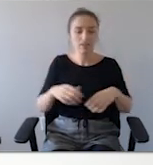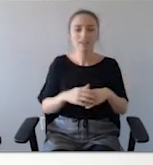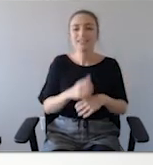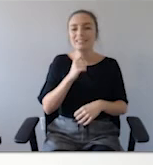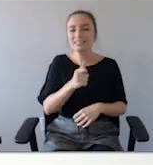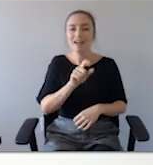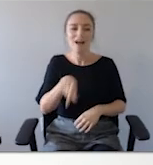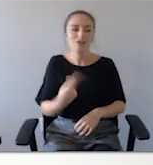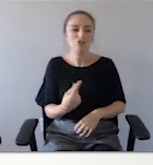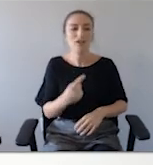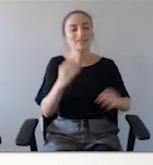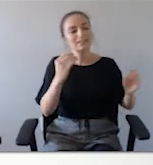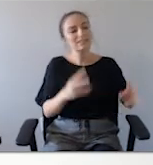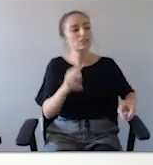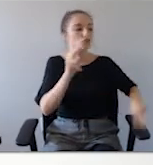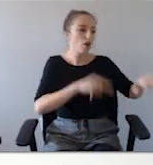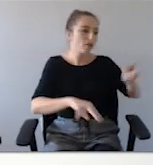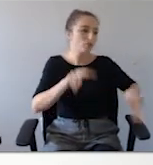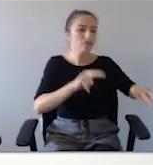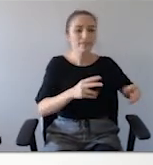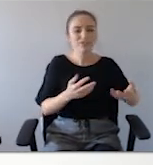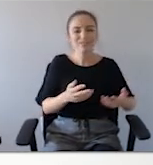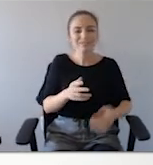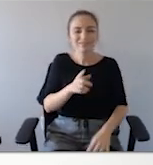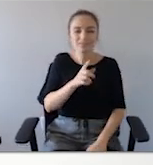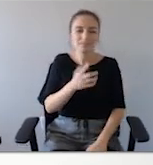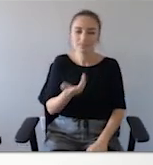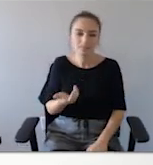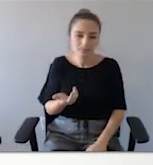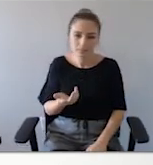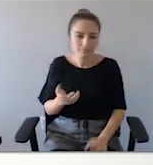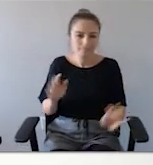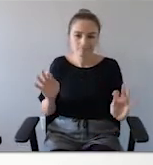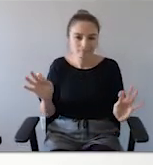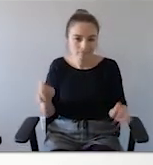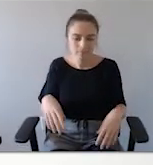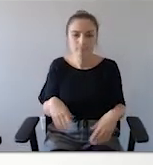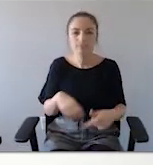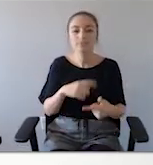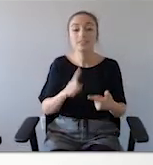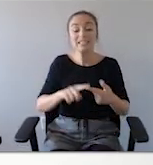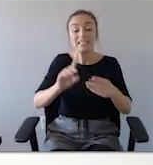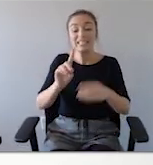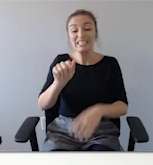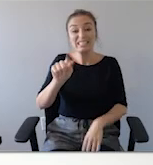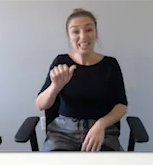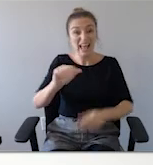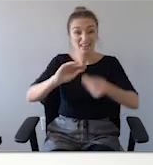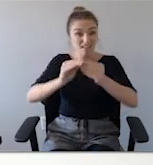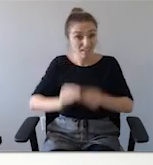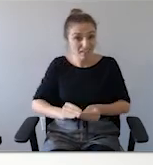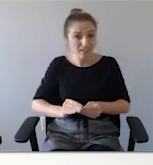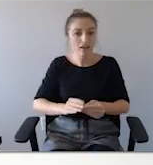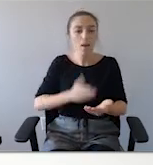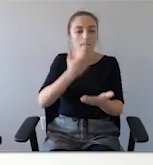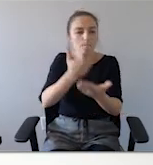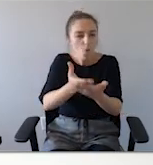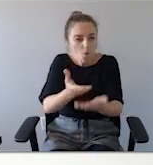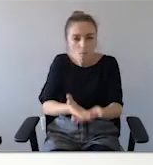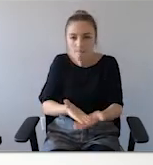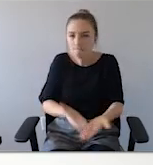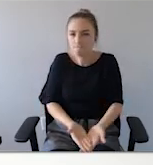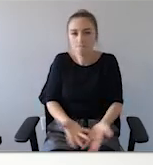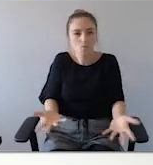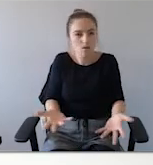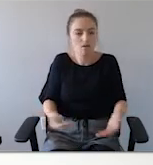That's completely subjective. Where's the data? What's proving to us that the student needs or doesn't need?